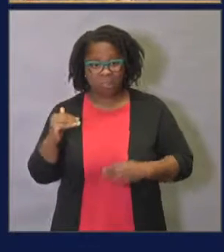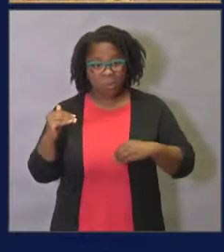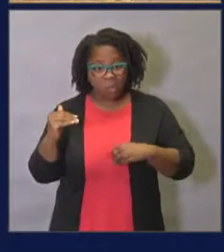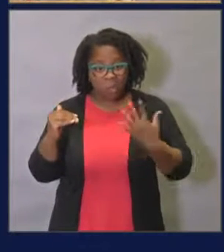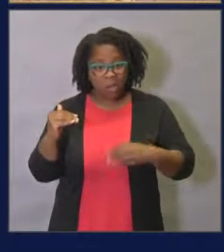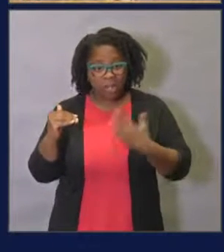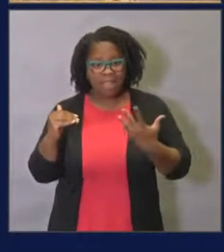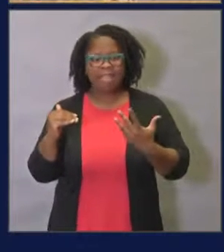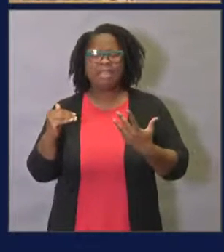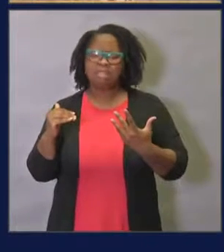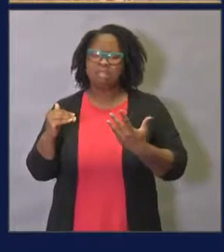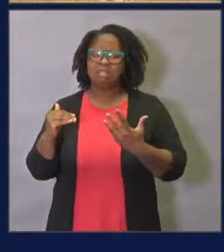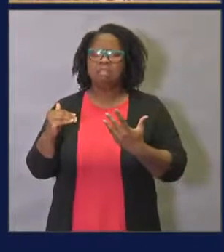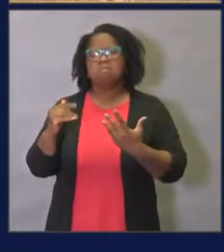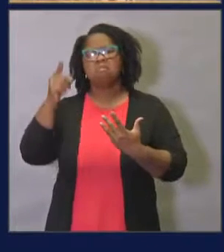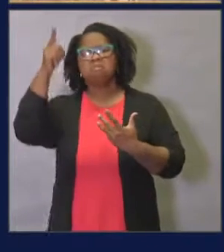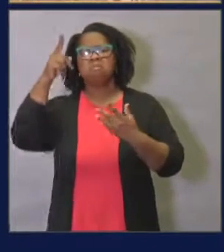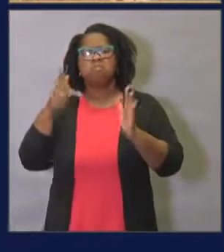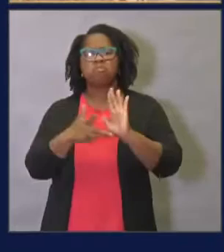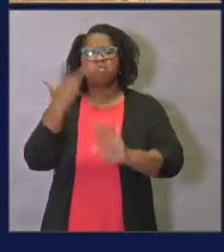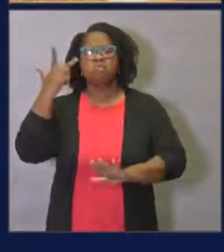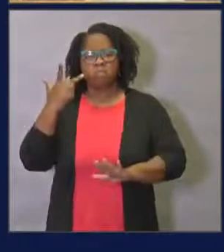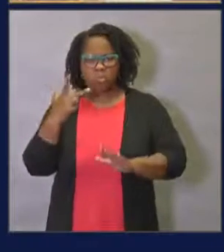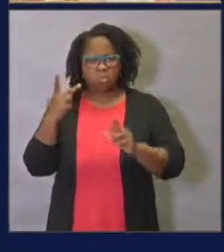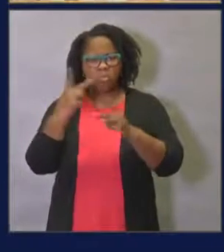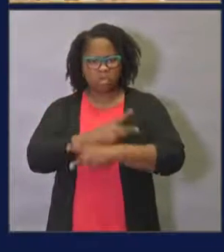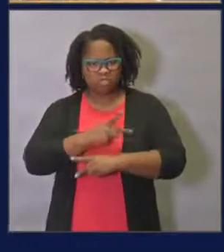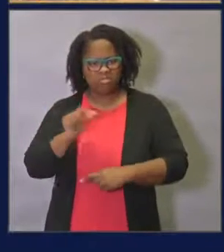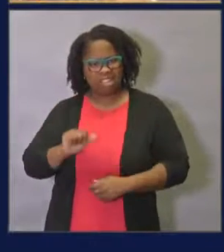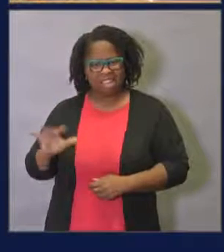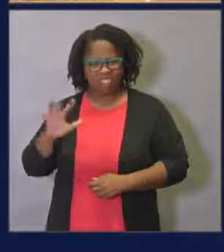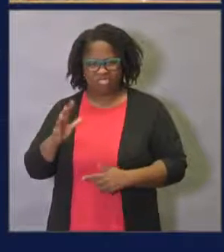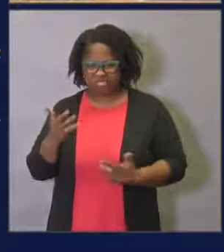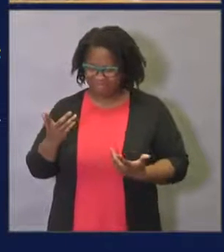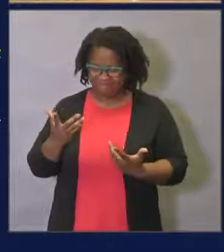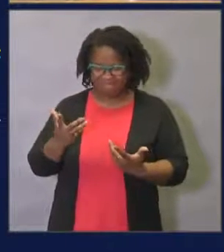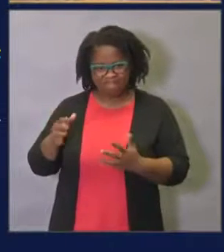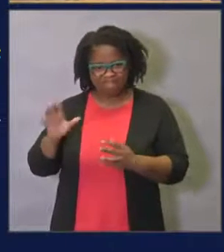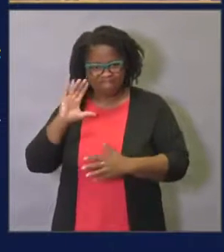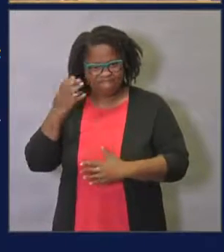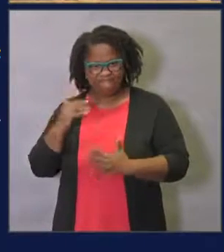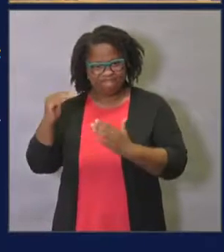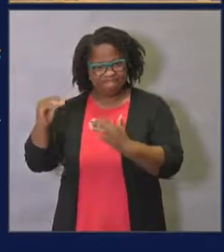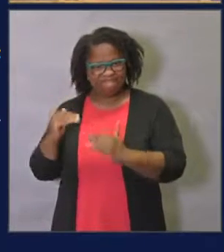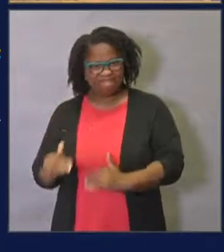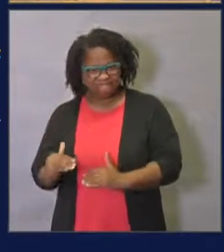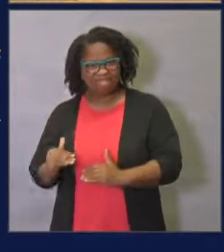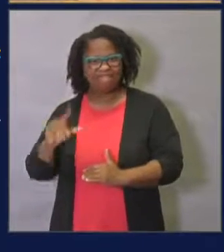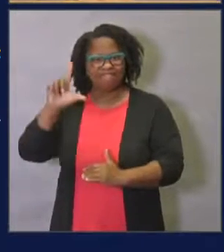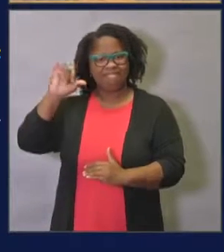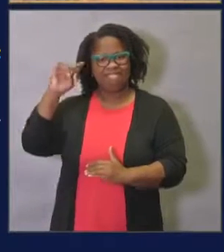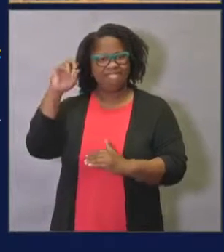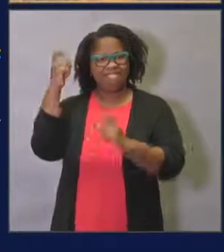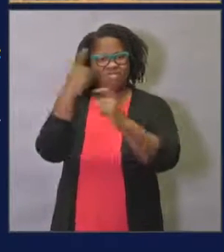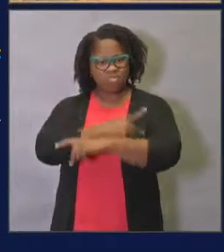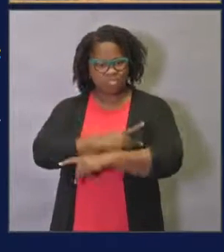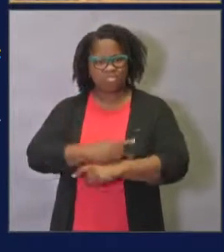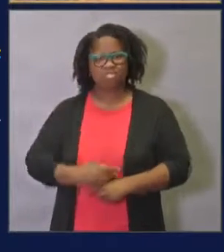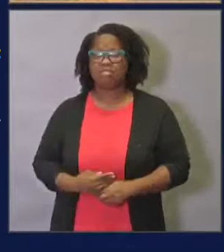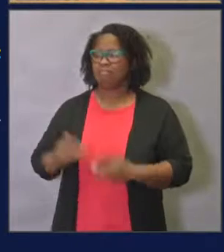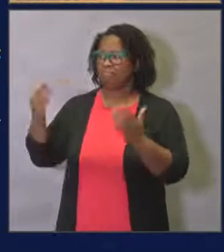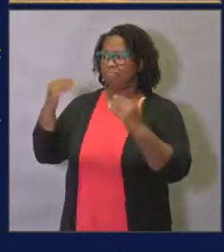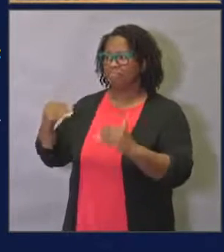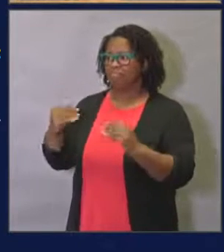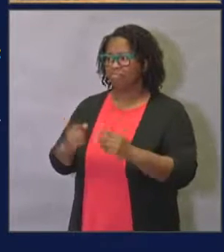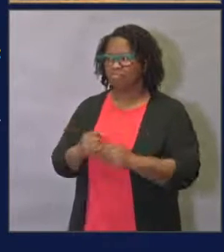residents and by our Asian residents. Next slide. As with cases, the gaps in hospitalization